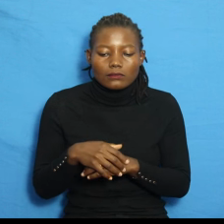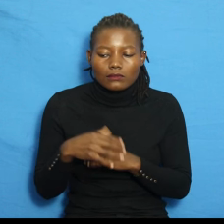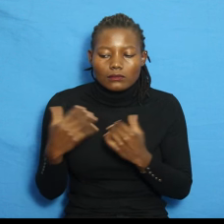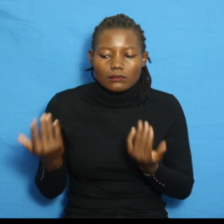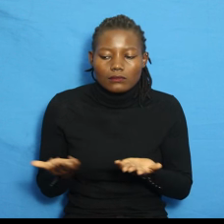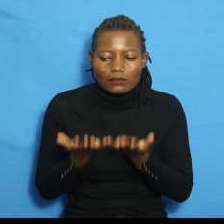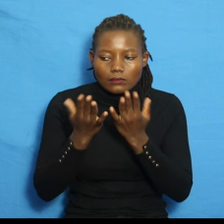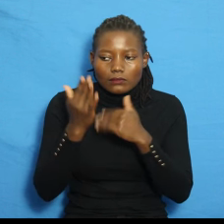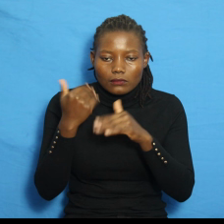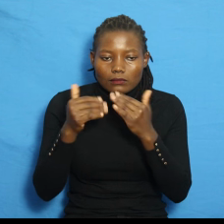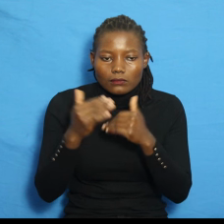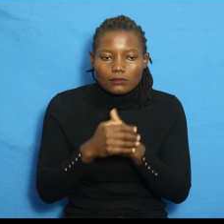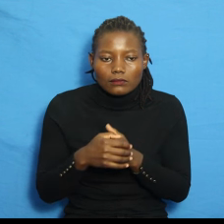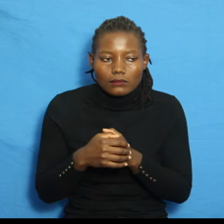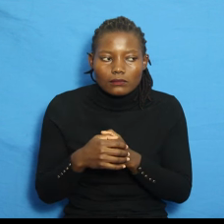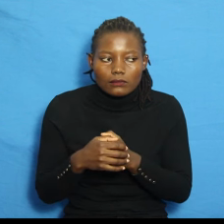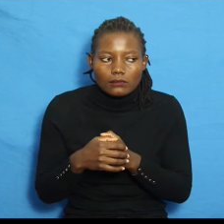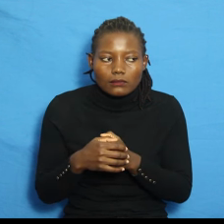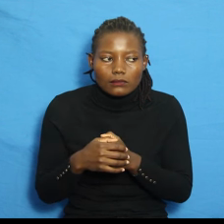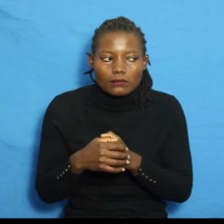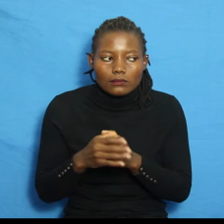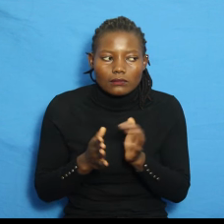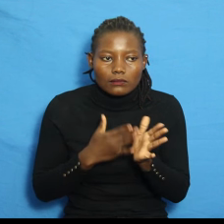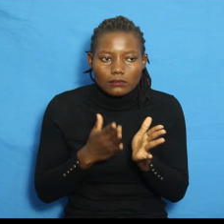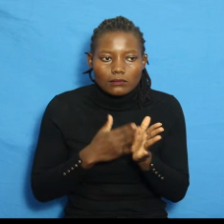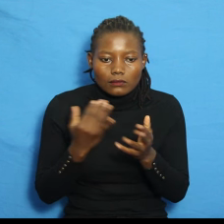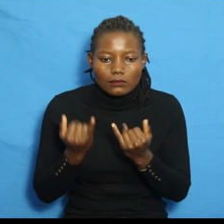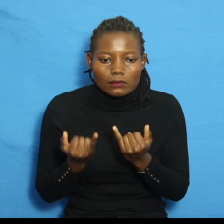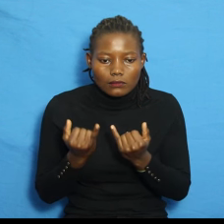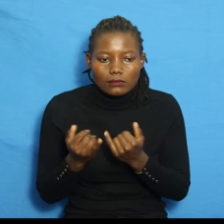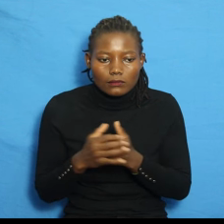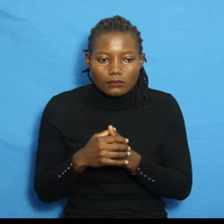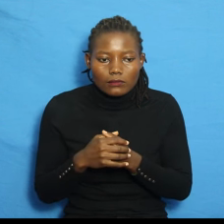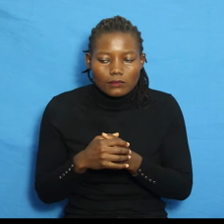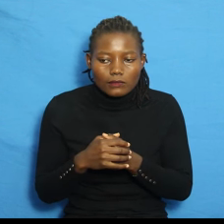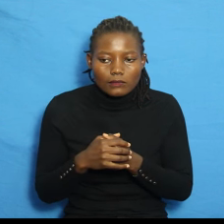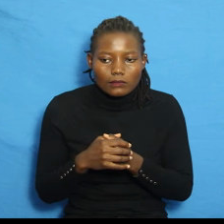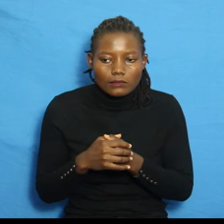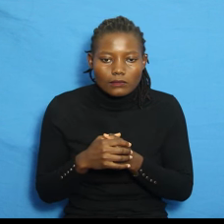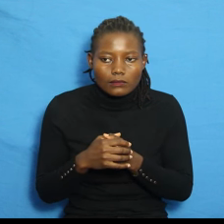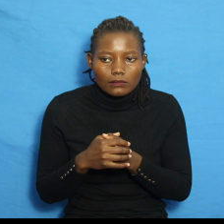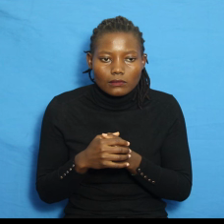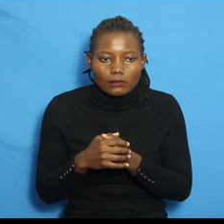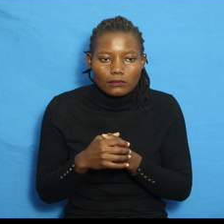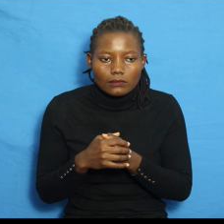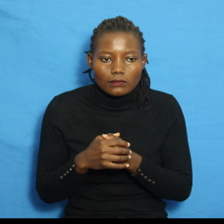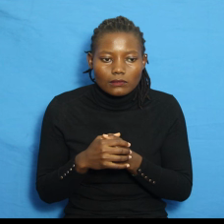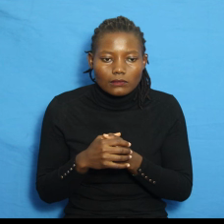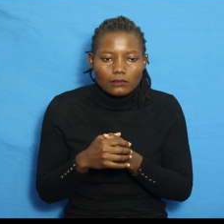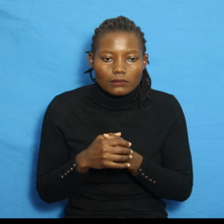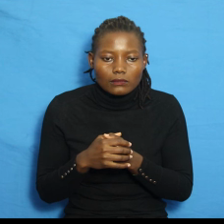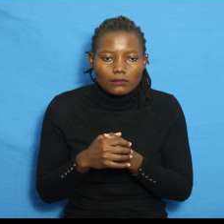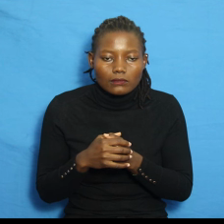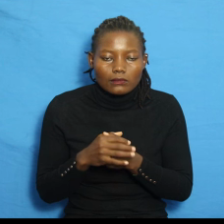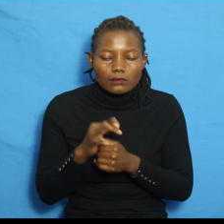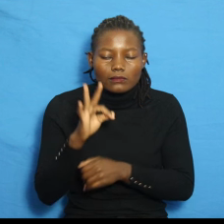acquisition of skill to enable us to enhance performance. I will go very quickly now into